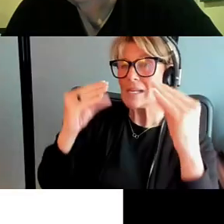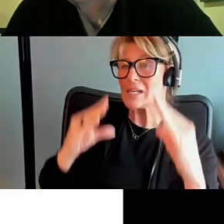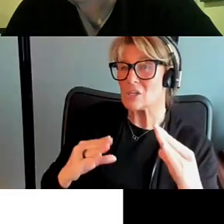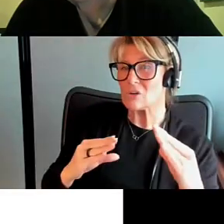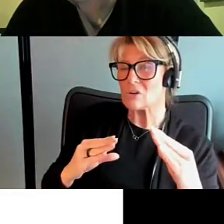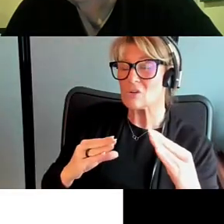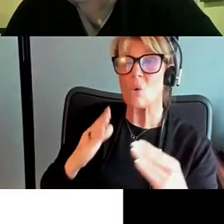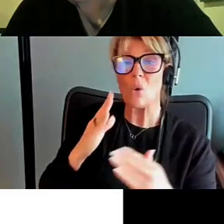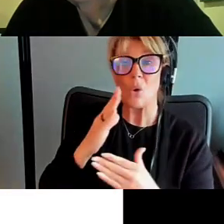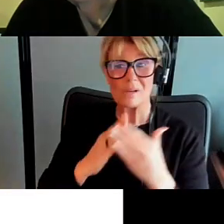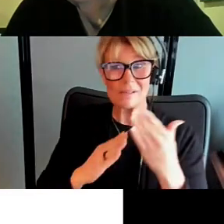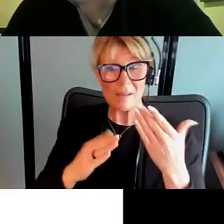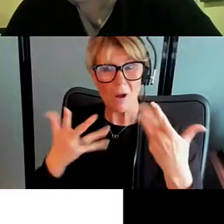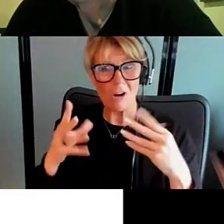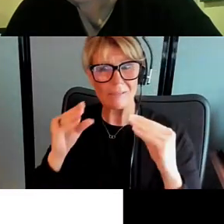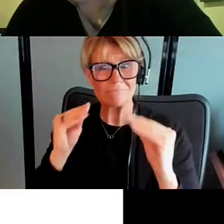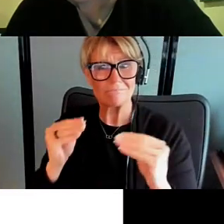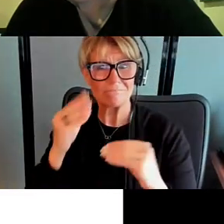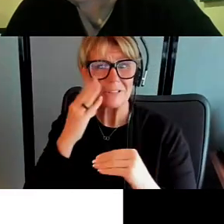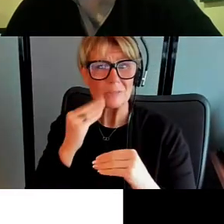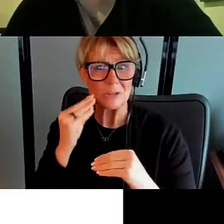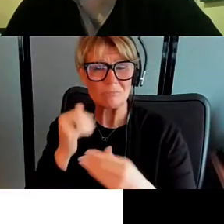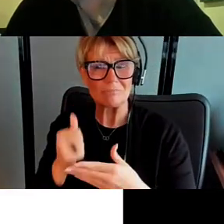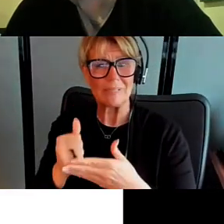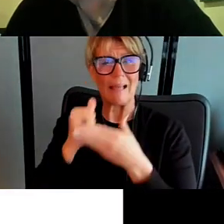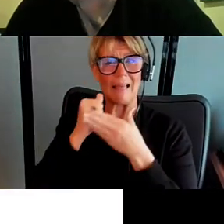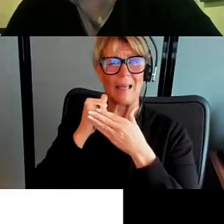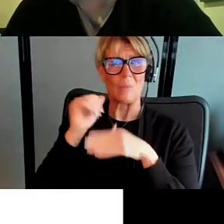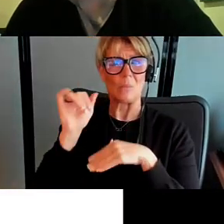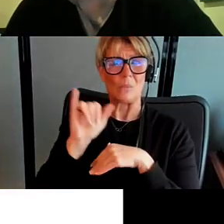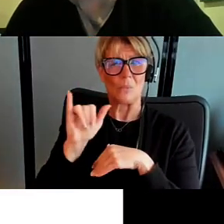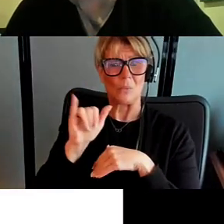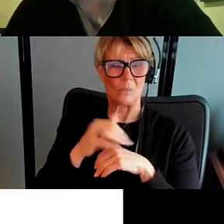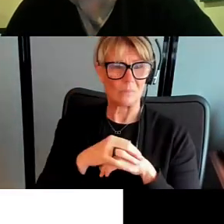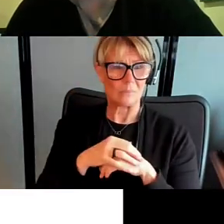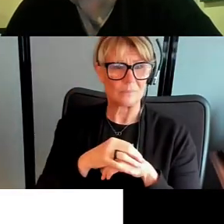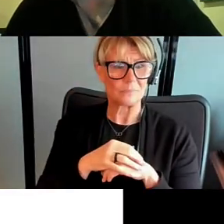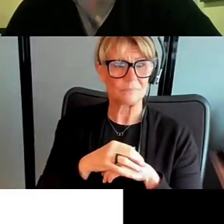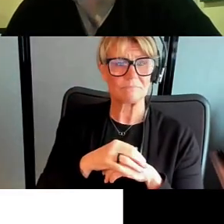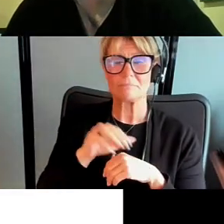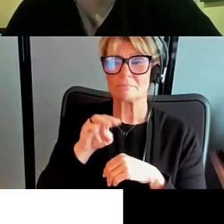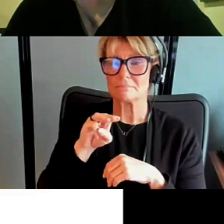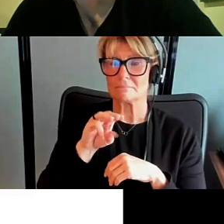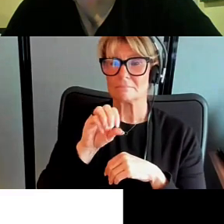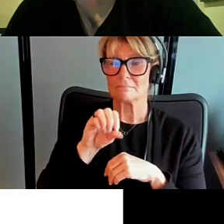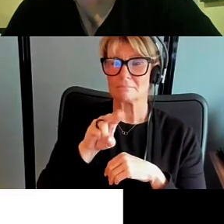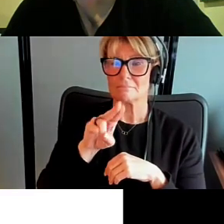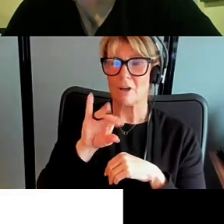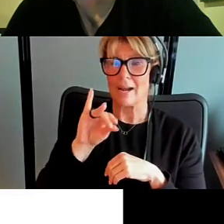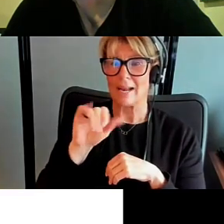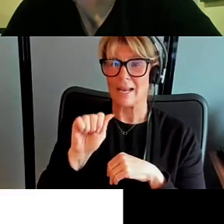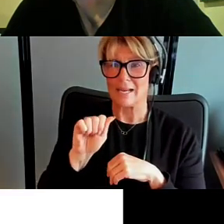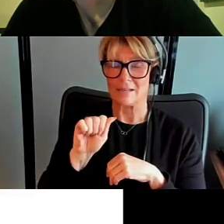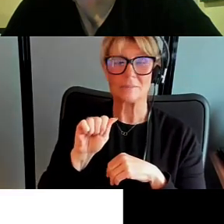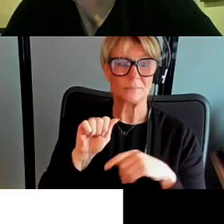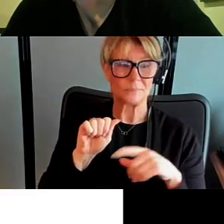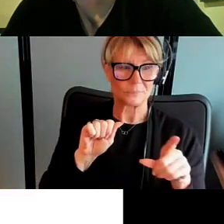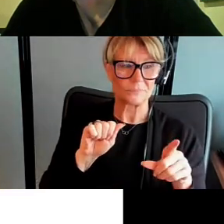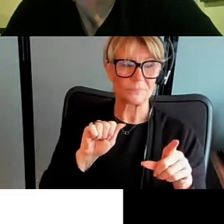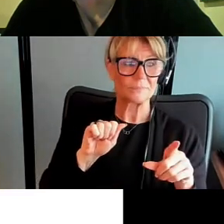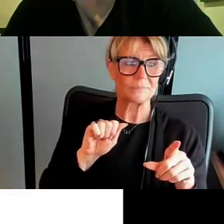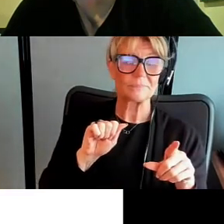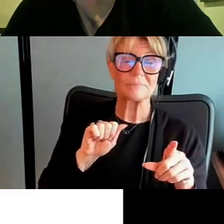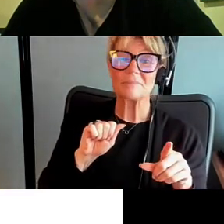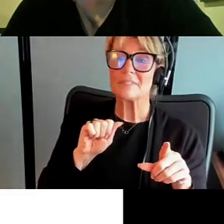are there in the existing programs. Needs just to chime in. One of the reasons why we wanted to feature that is that because it's podcasts.